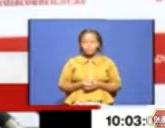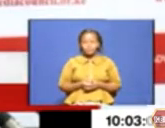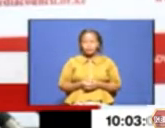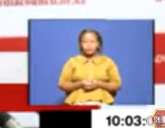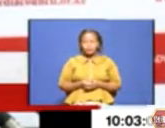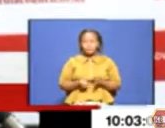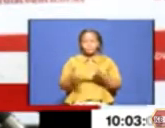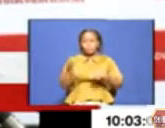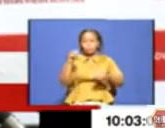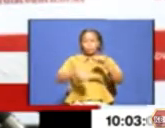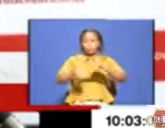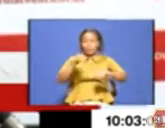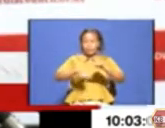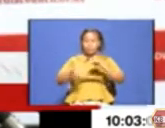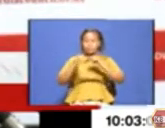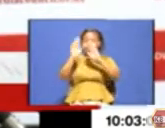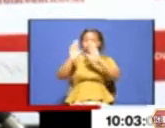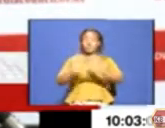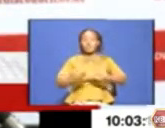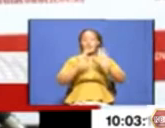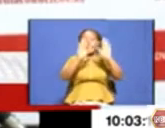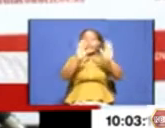Election campaign financing law.